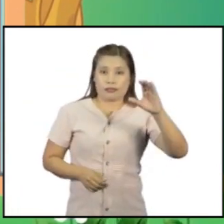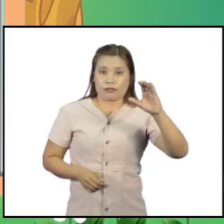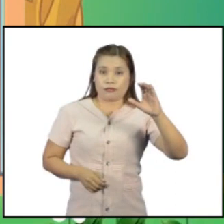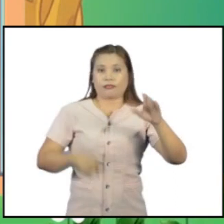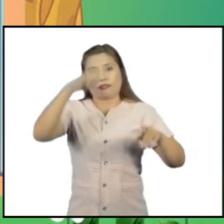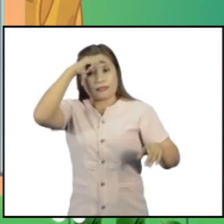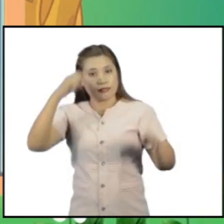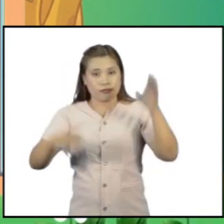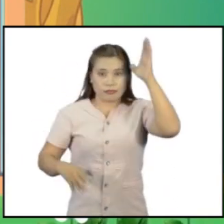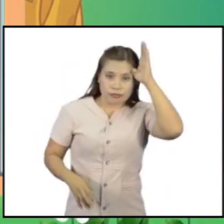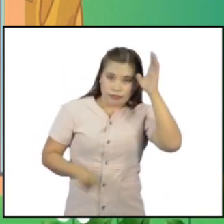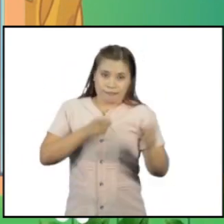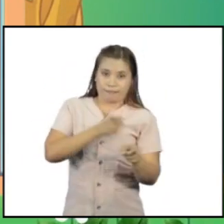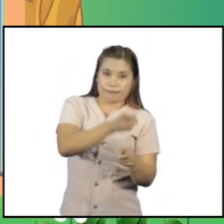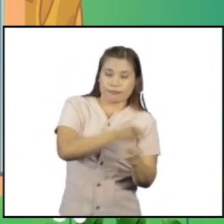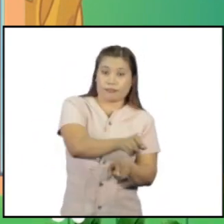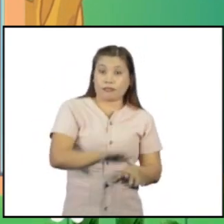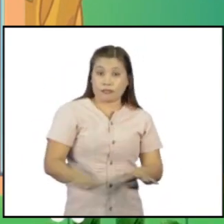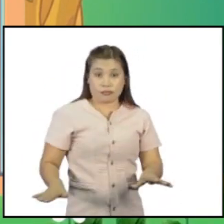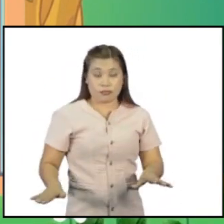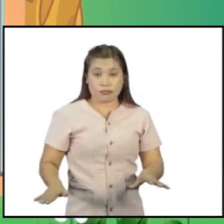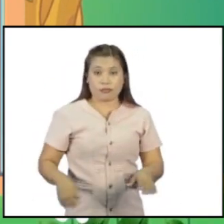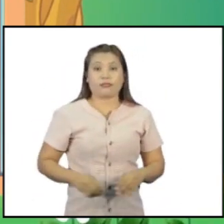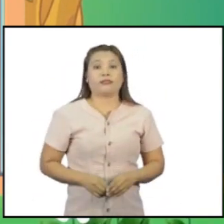C. Because Benny is a bully kid.